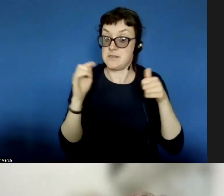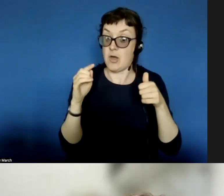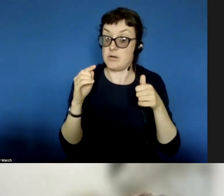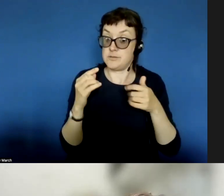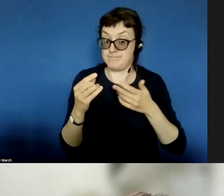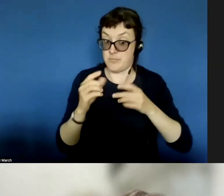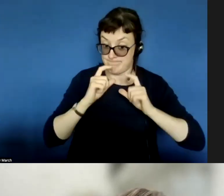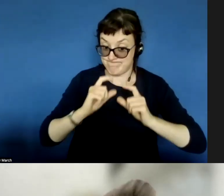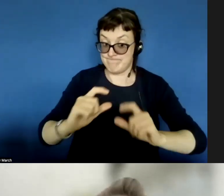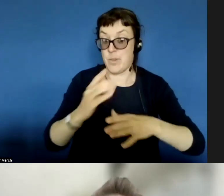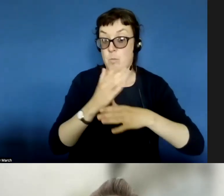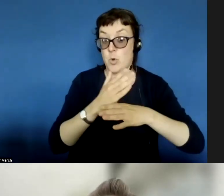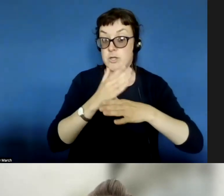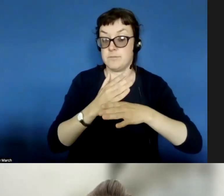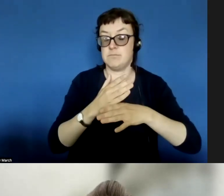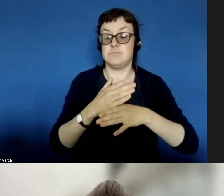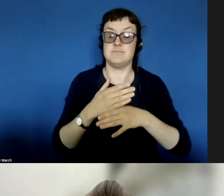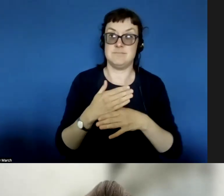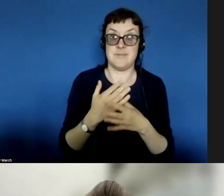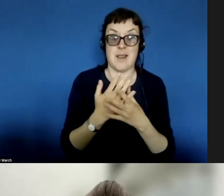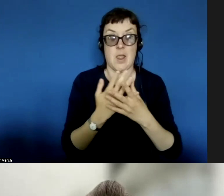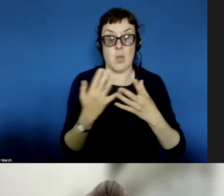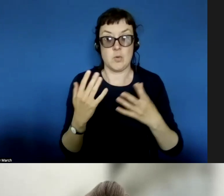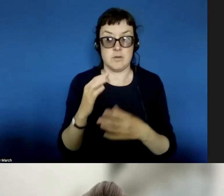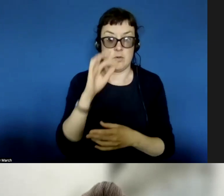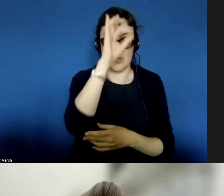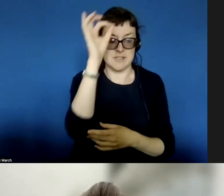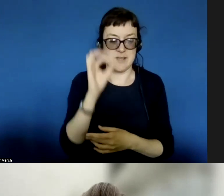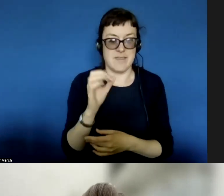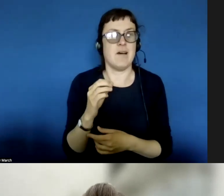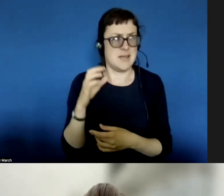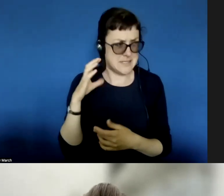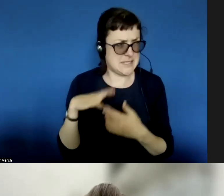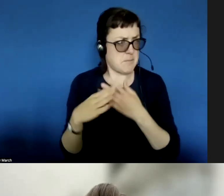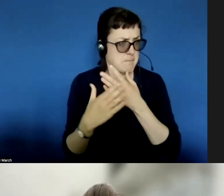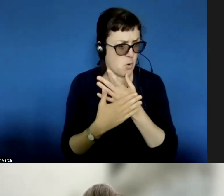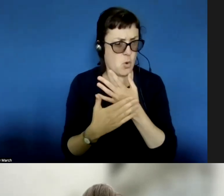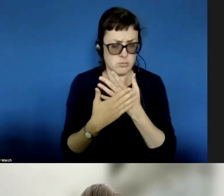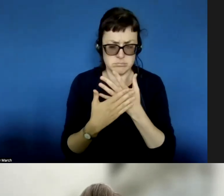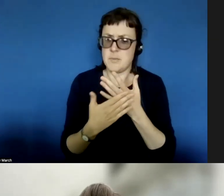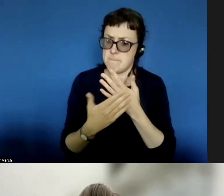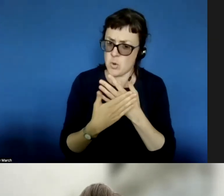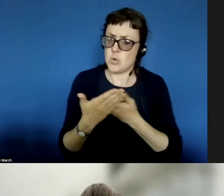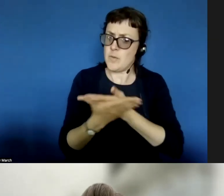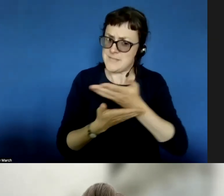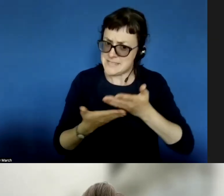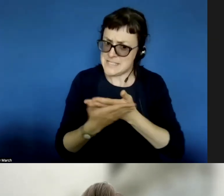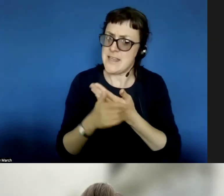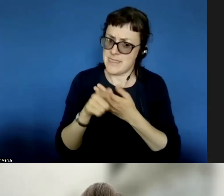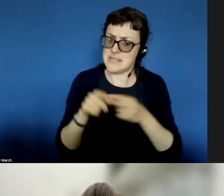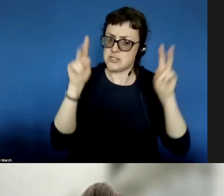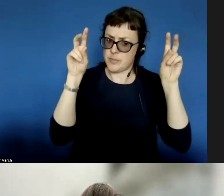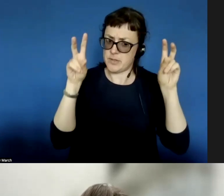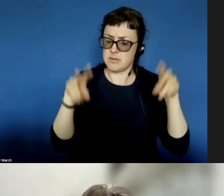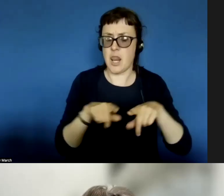that, yeah, a lot of what's come out there is just how much need there is for more conversation around this, you know,